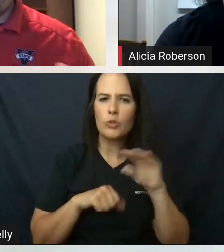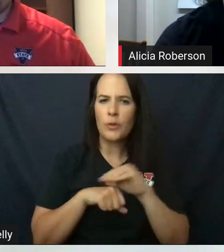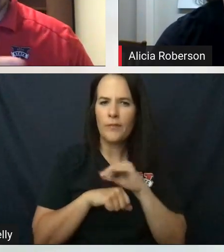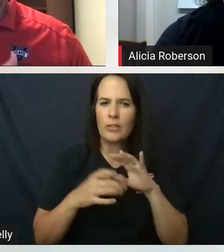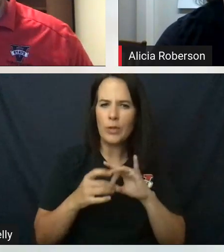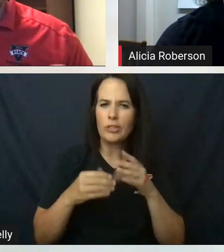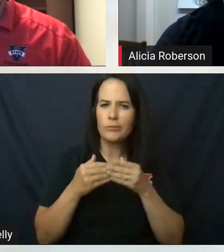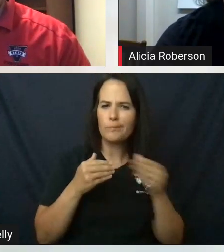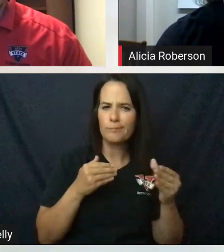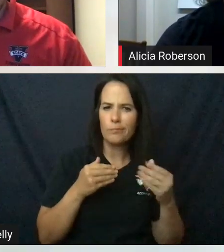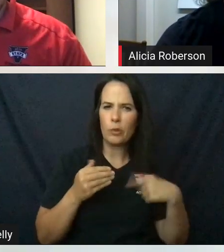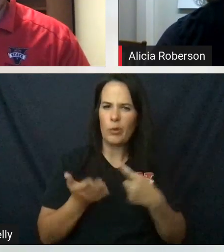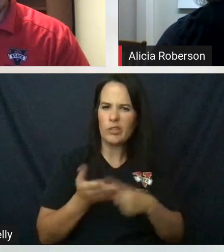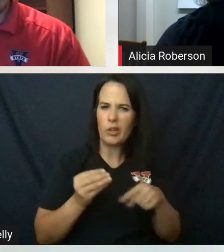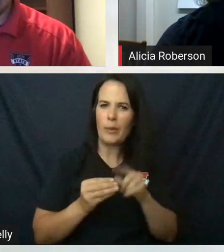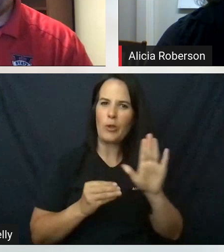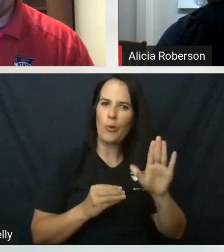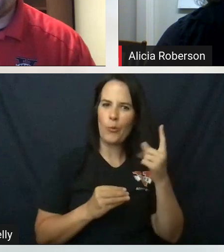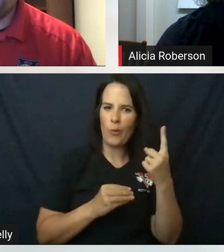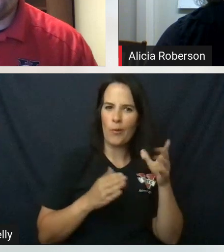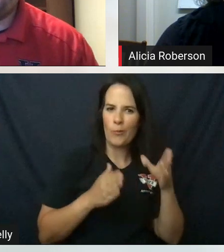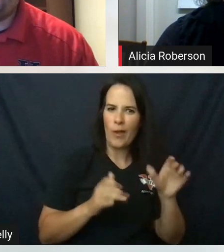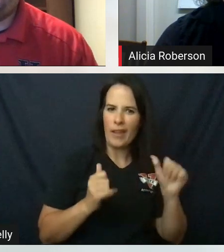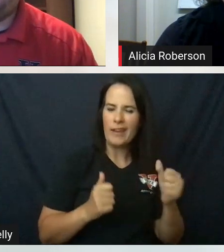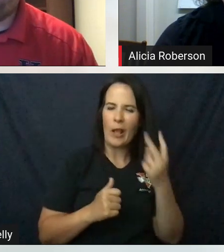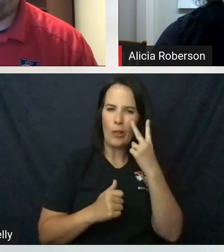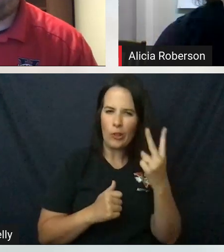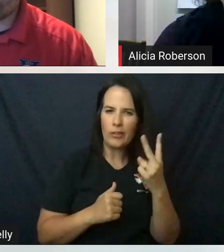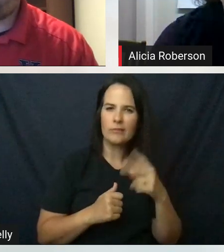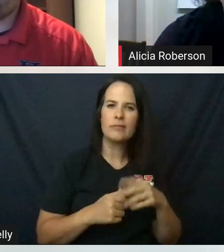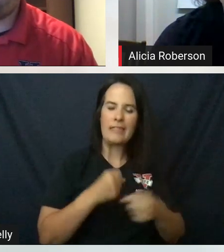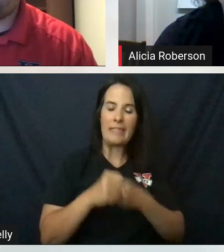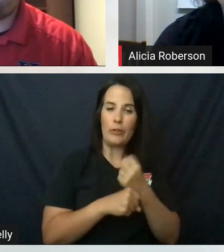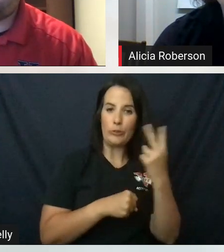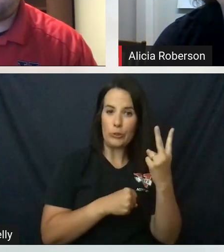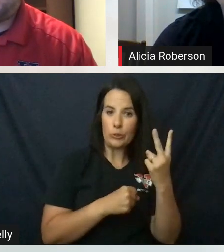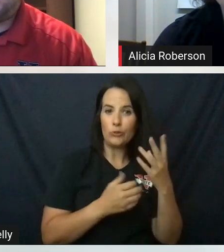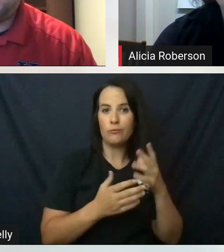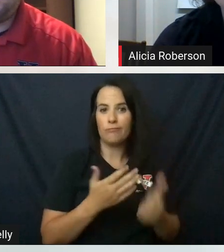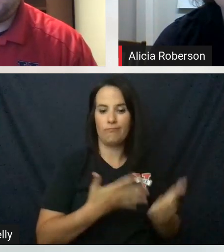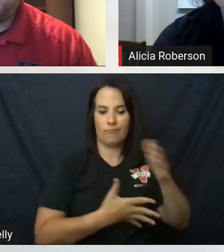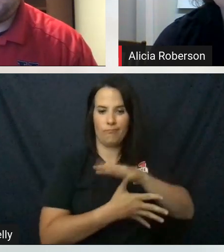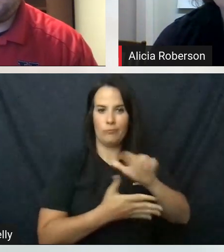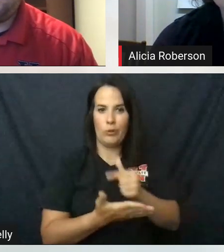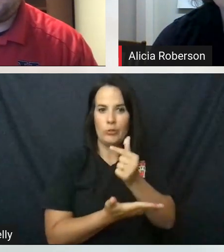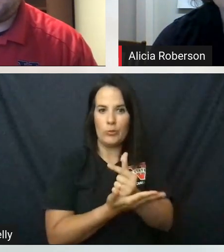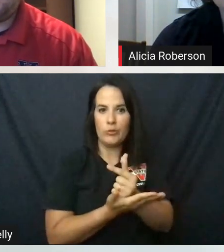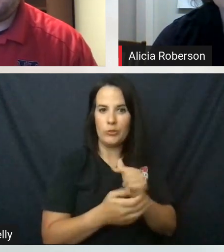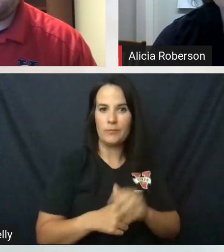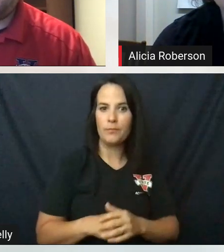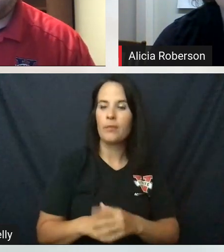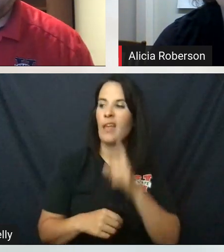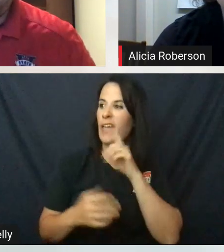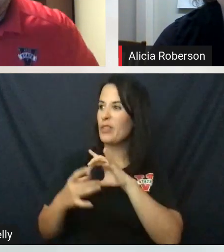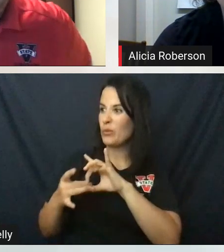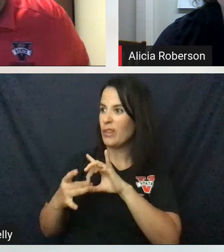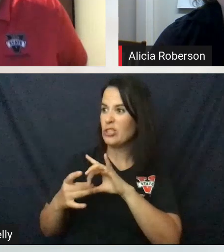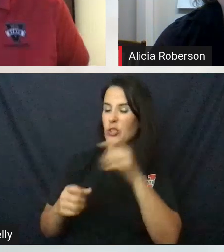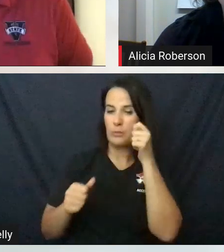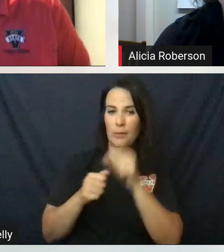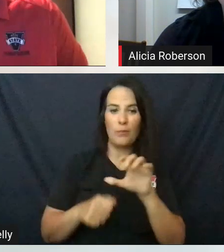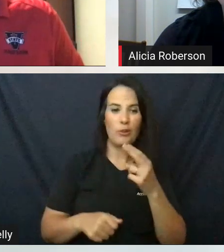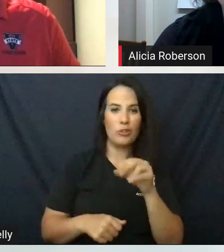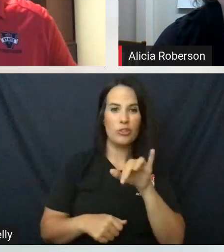we kind of went through year one, now looking at year two through graduation. I think that the relationship that Sherry was talking